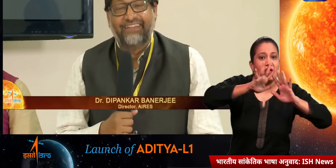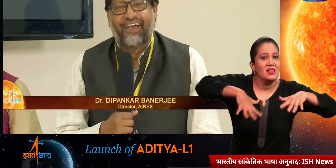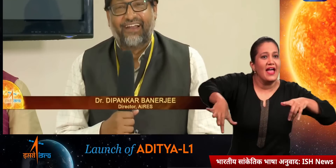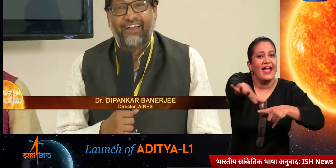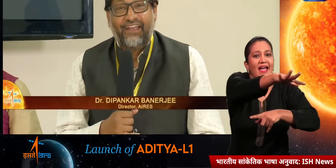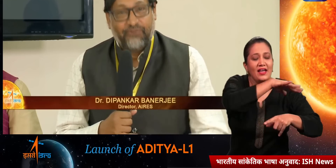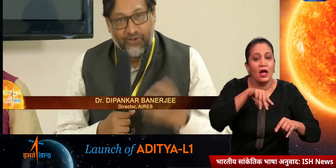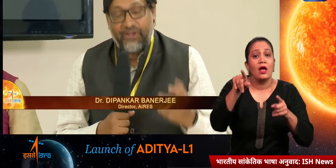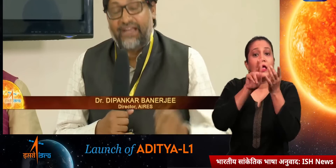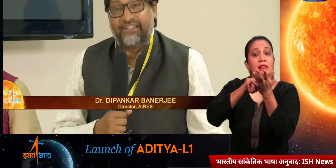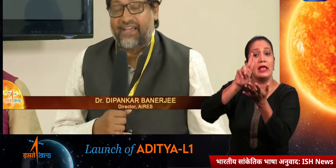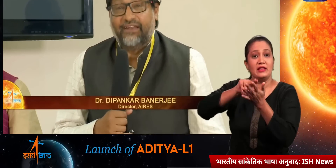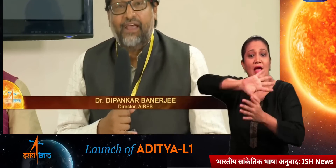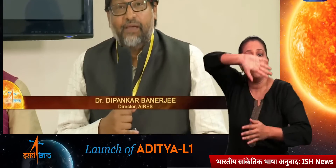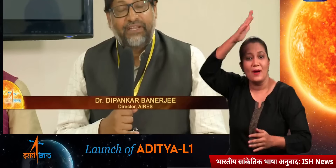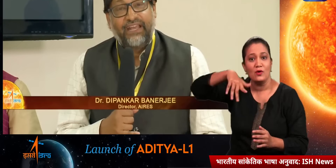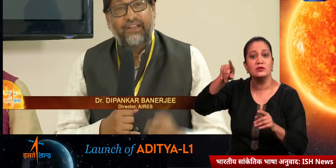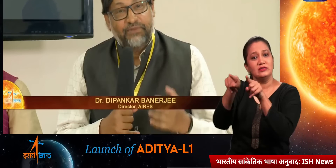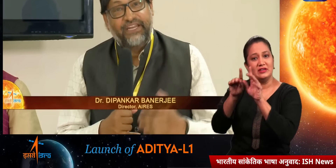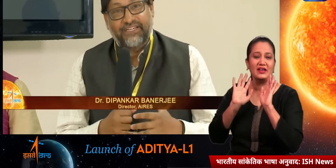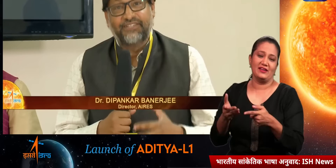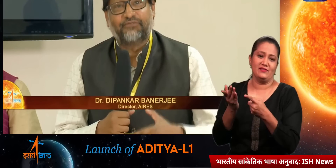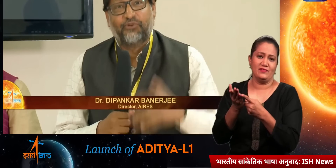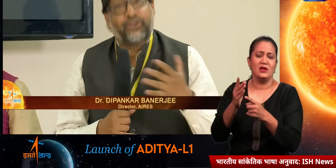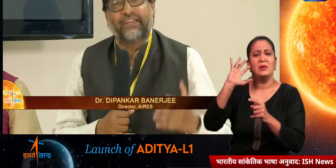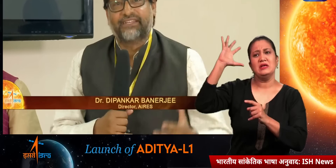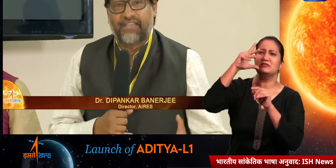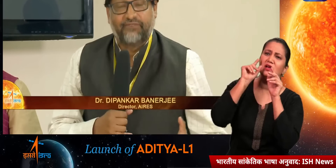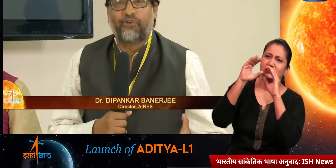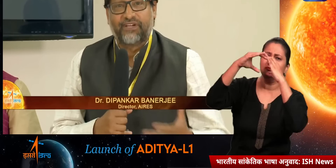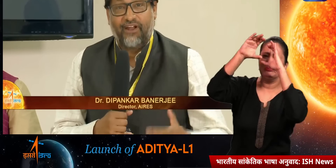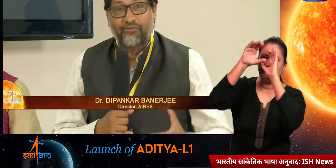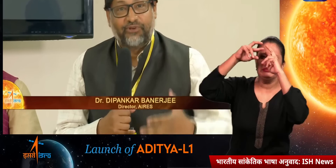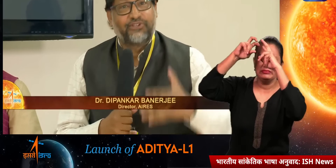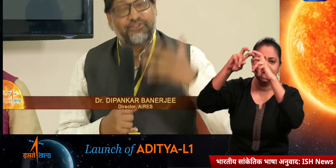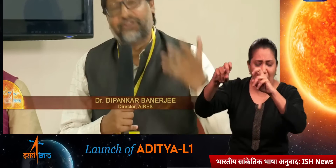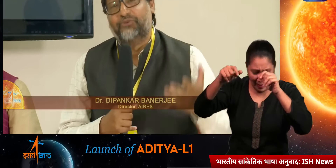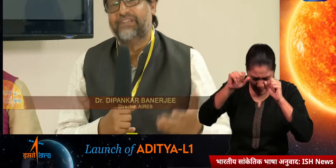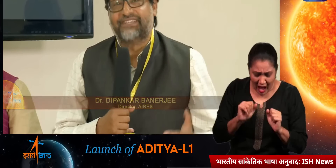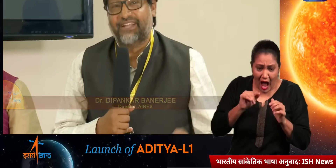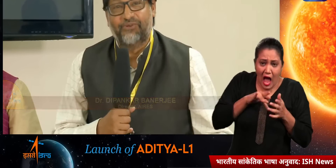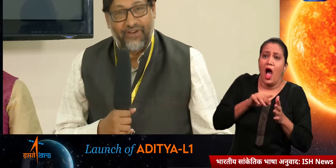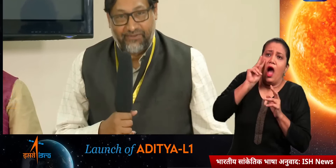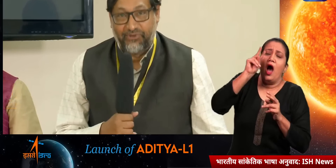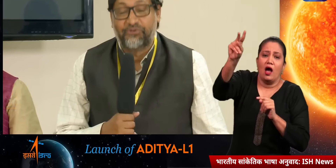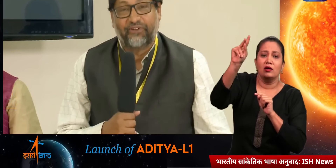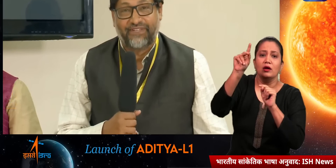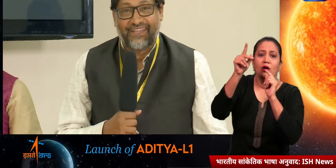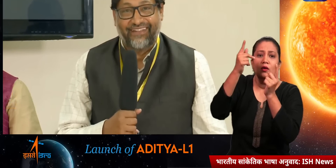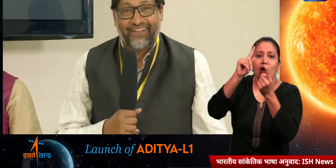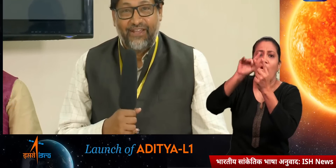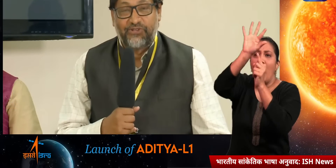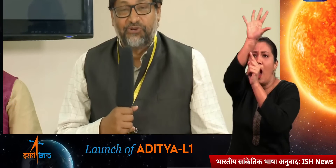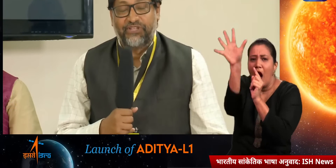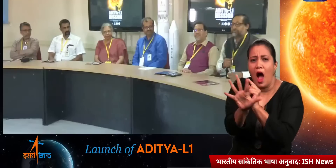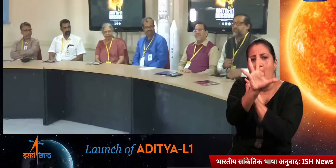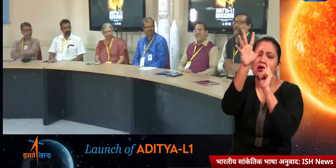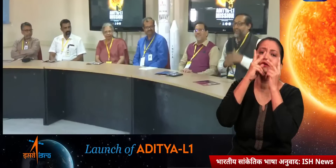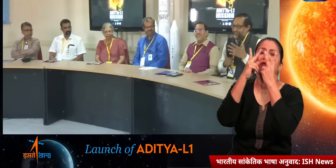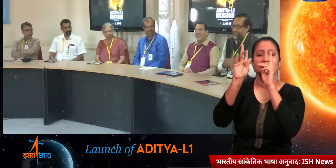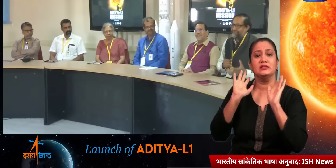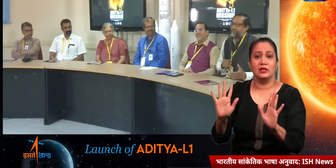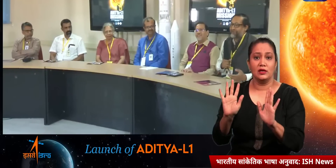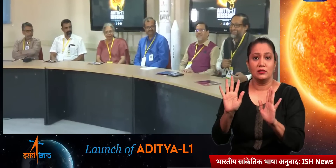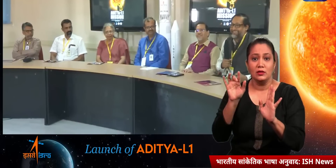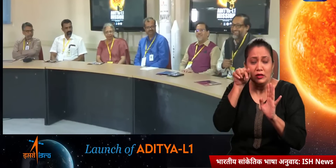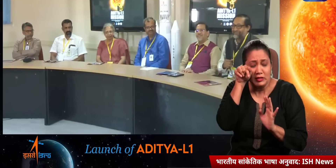at Nainital. We are looking at the sun. But there are limitations of looking at the sun from the ground because you can only see the lower atmosphere of the sun. So this was